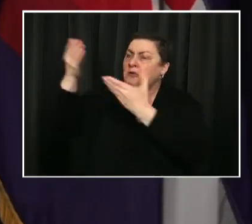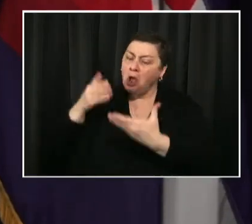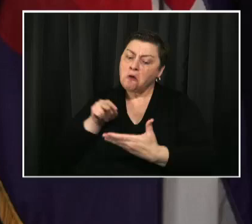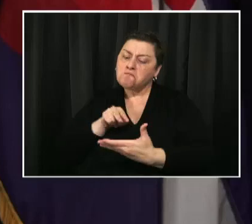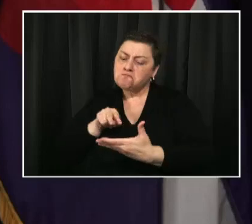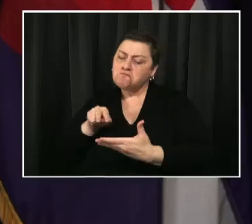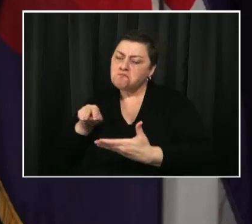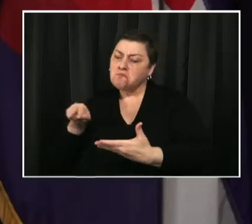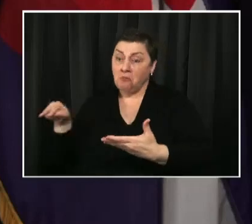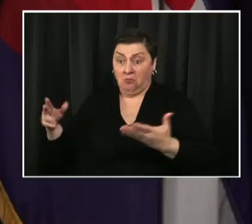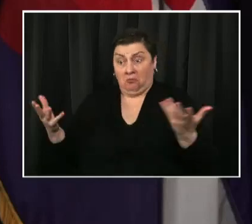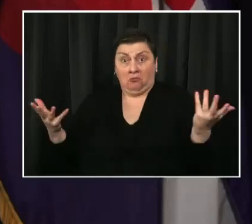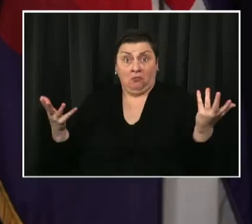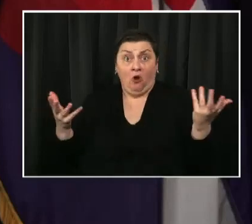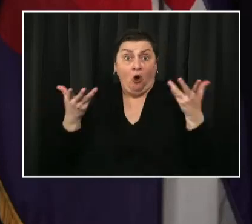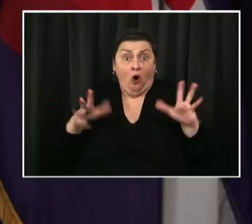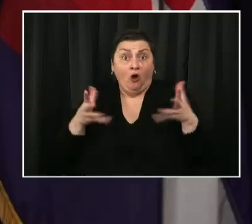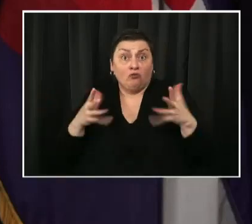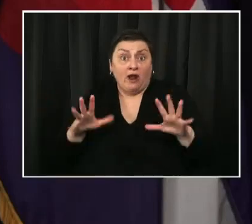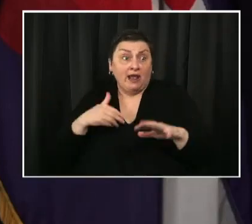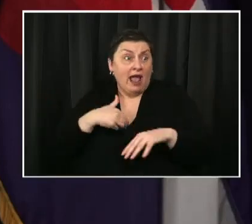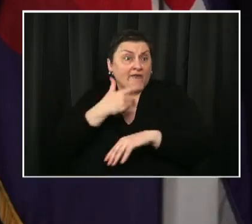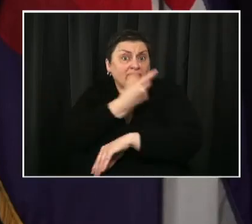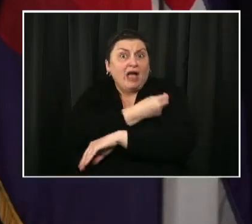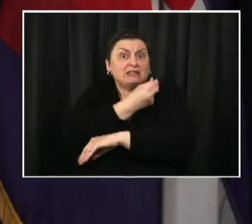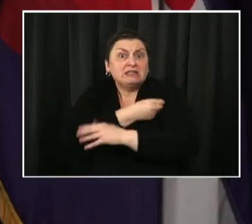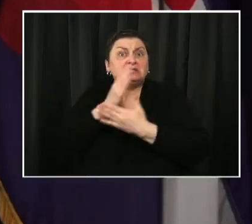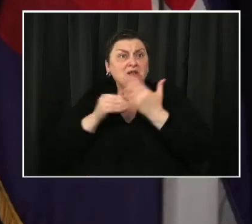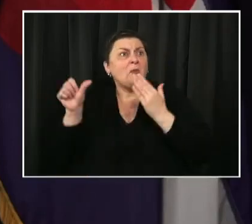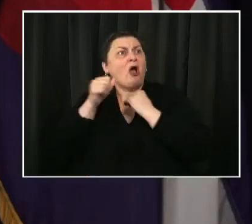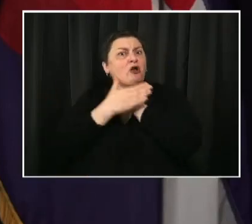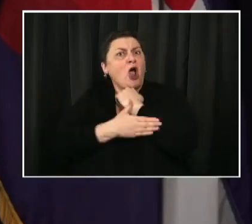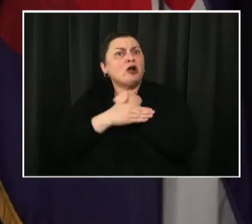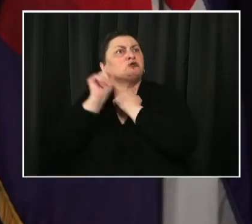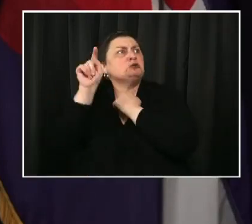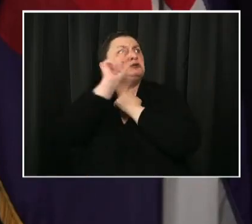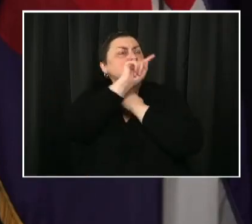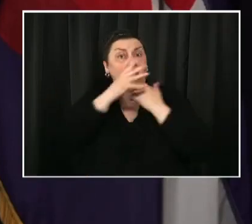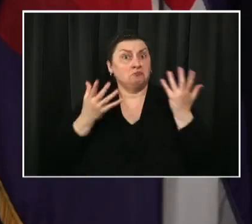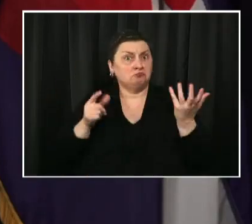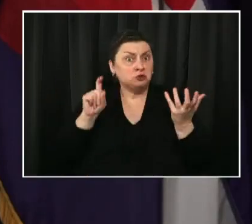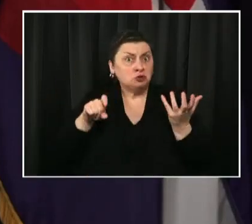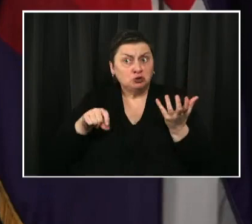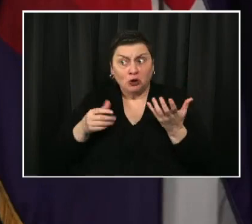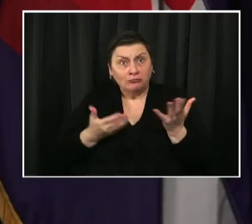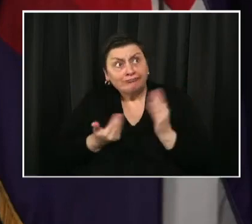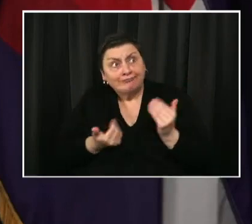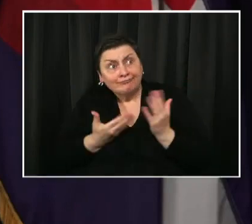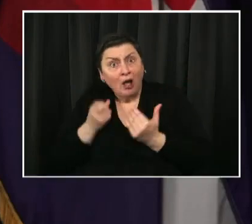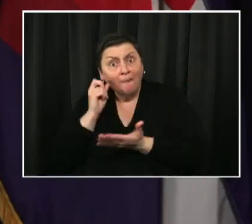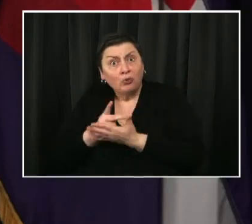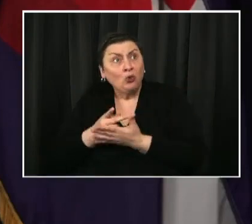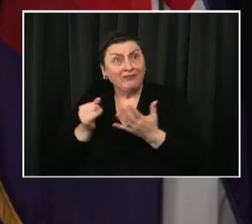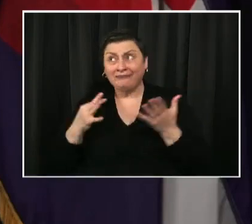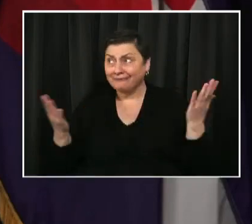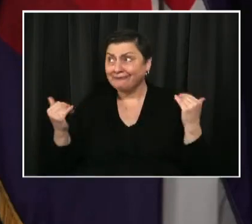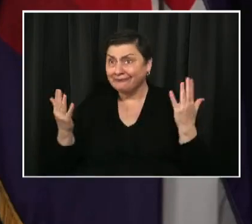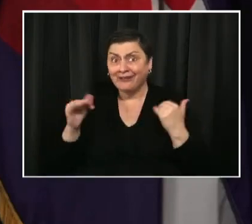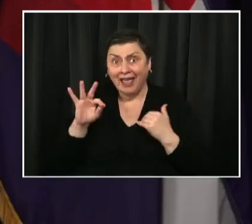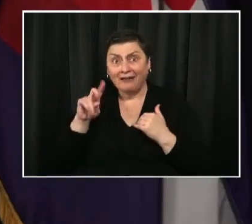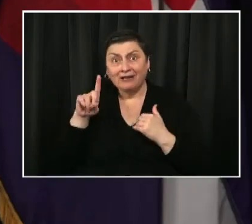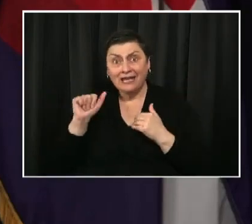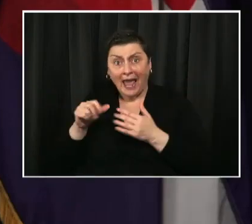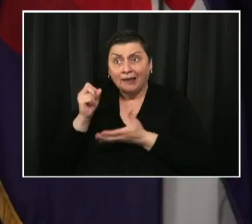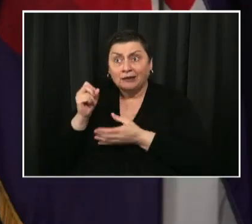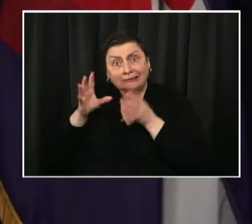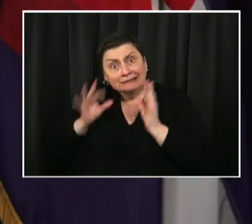already are vaccines being used in other countries, and in my opinion, should be already approved here, and we could end this pandemic sooner if the FDA moved